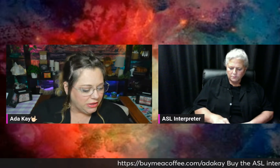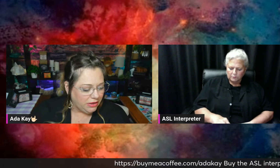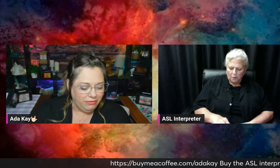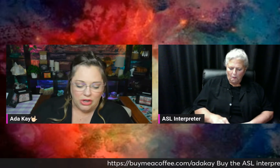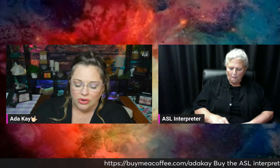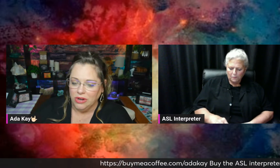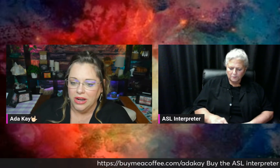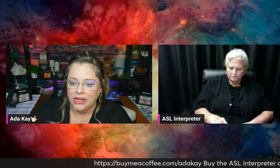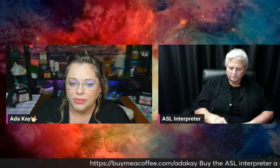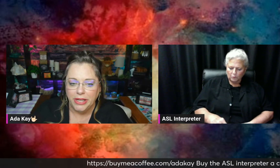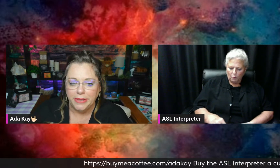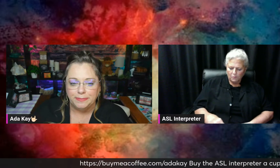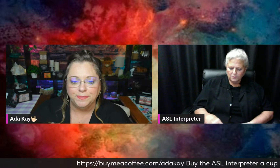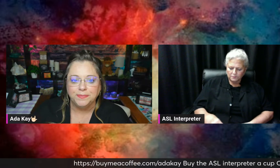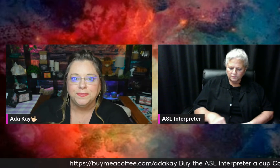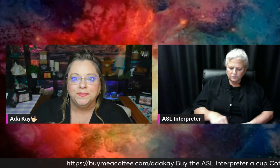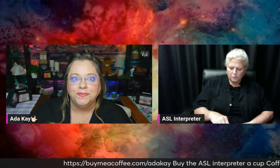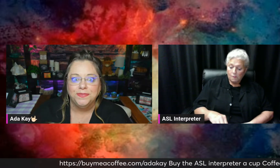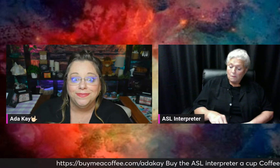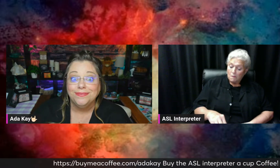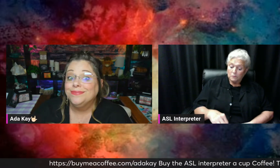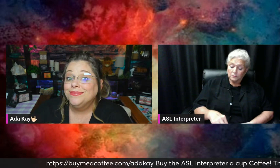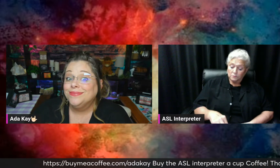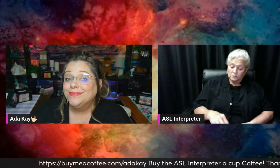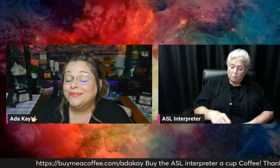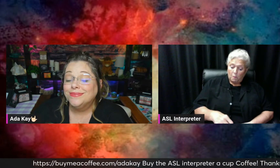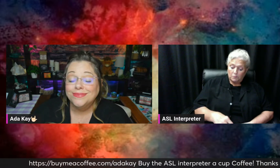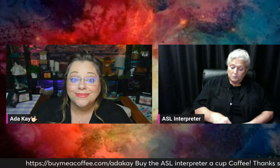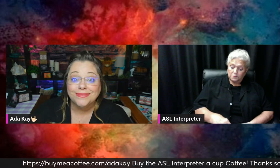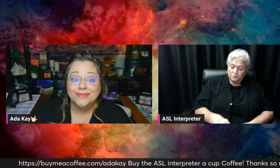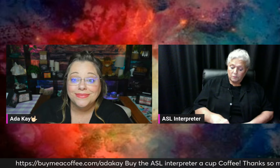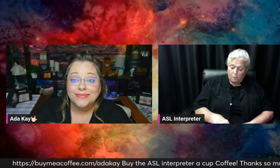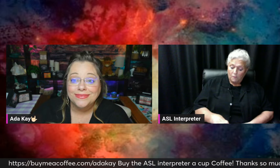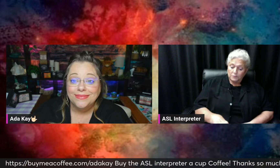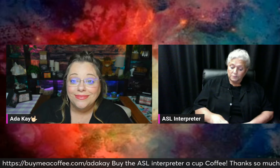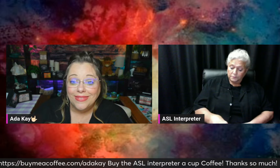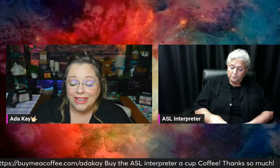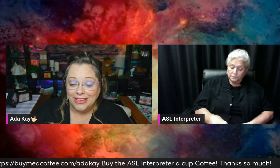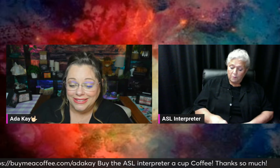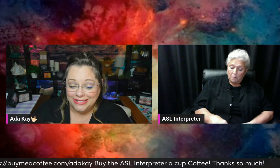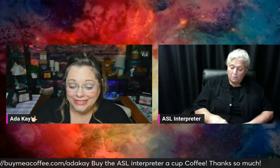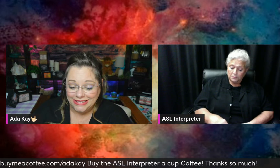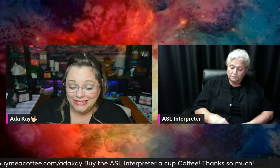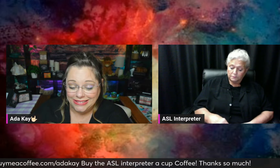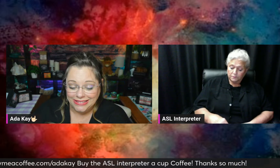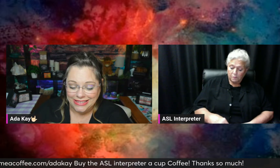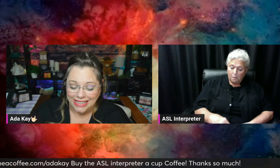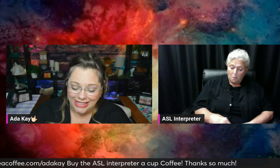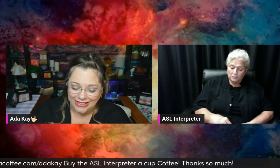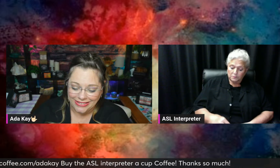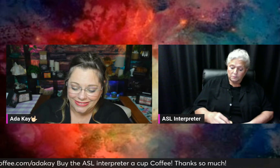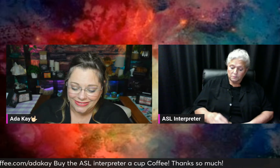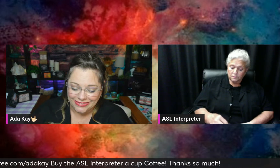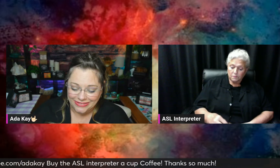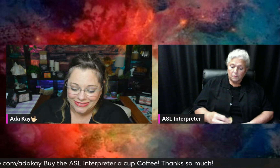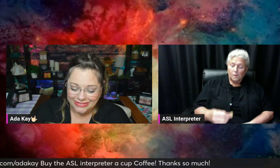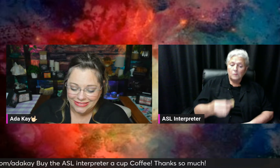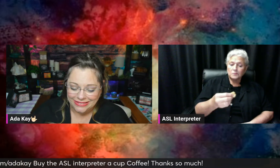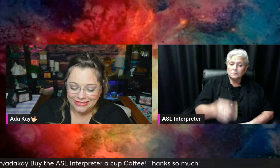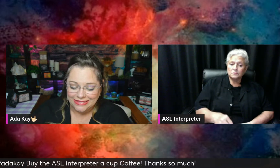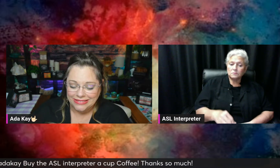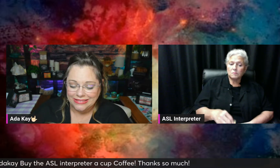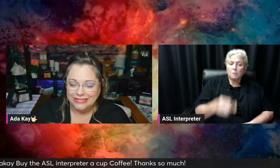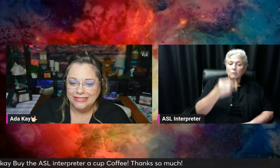but God has a plan. Yeah, yes, he does. I'm excited for you. Thank you. No, I